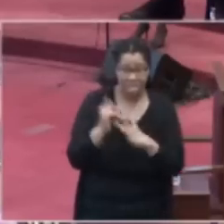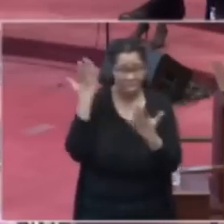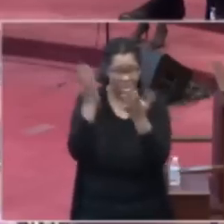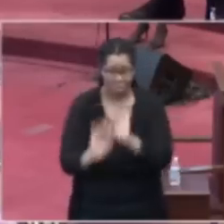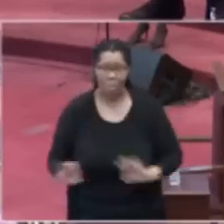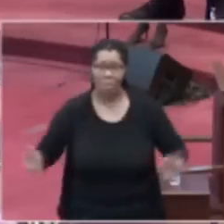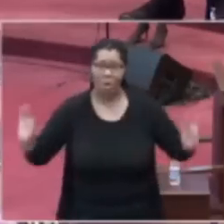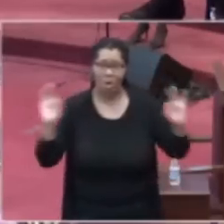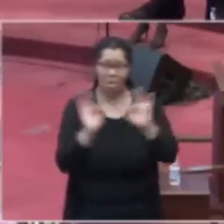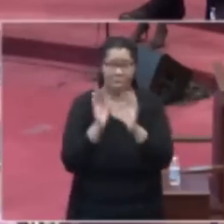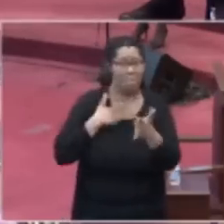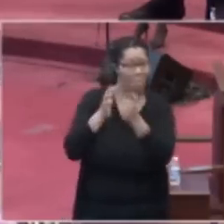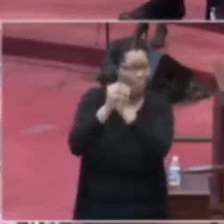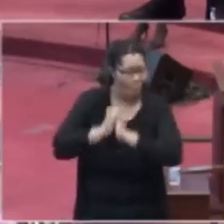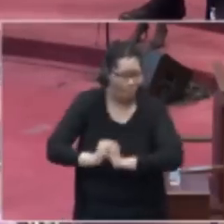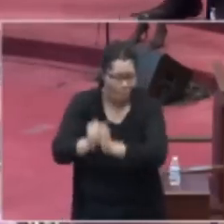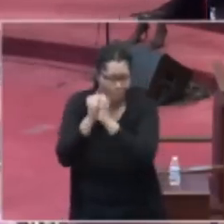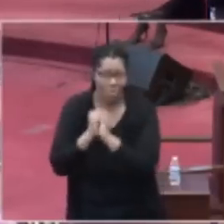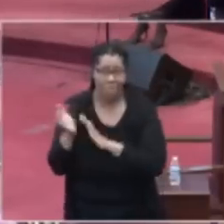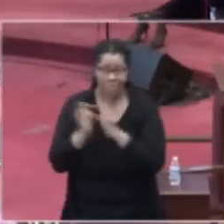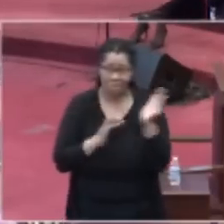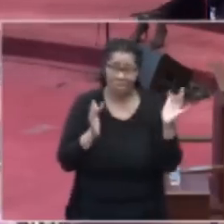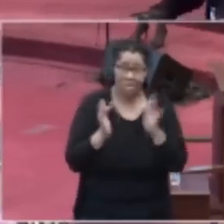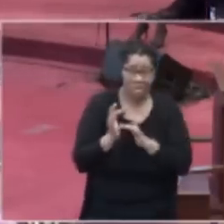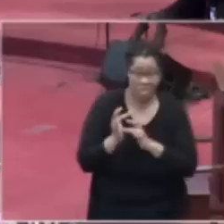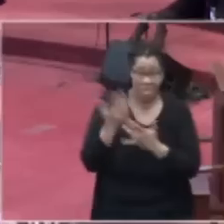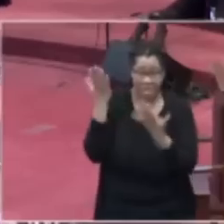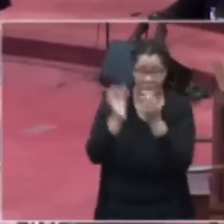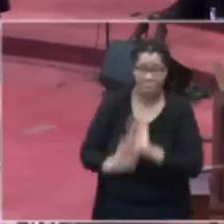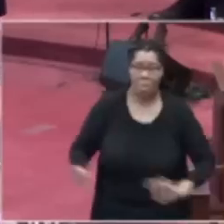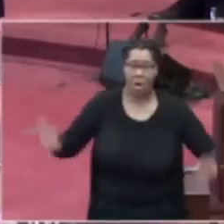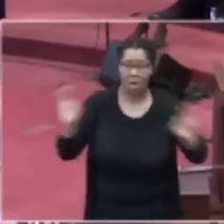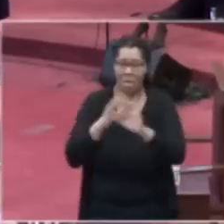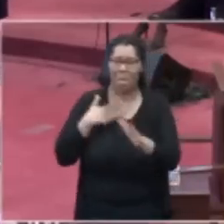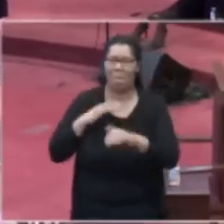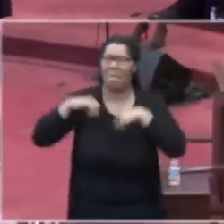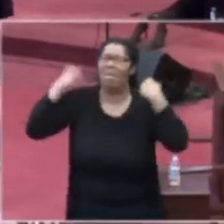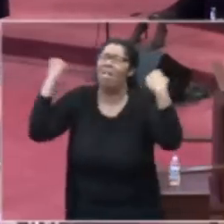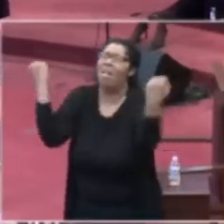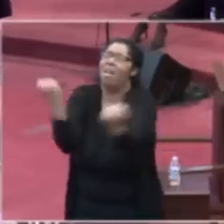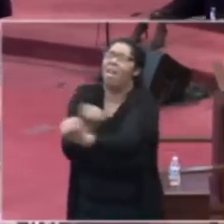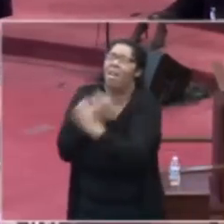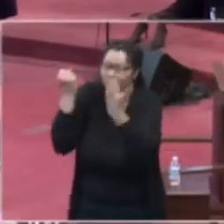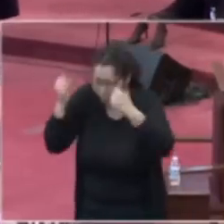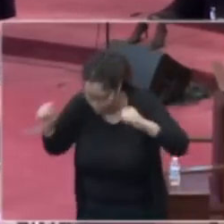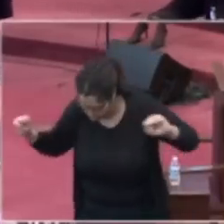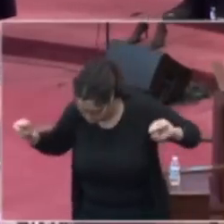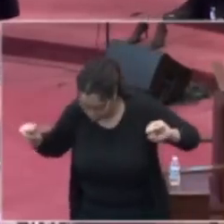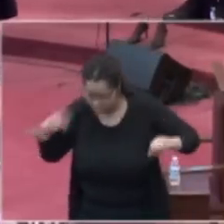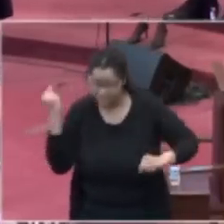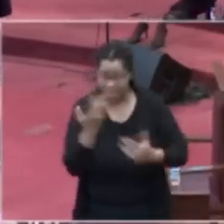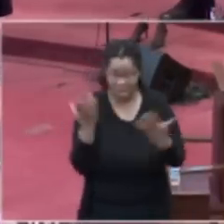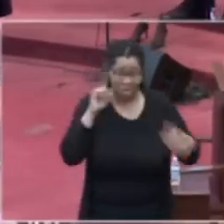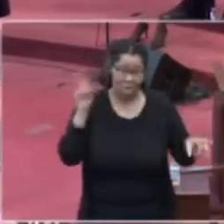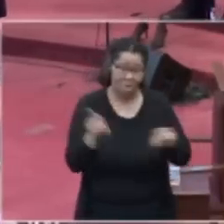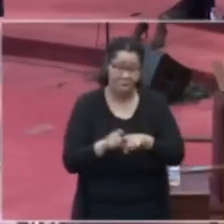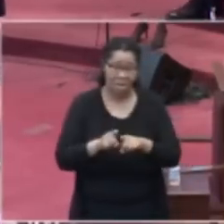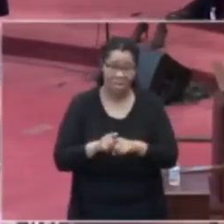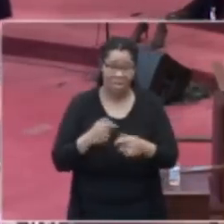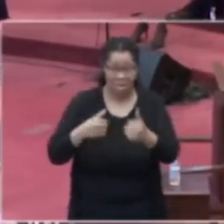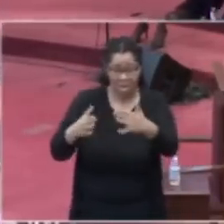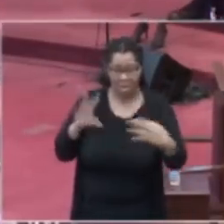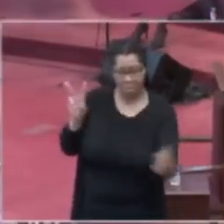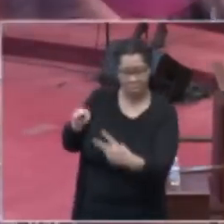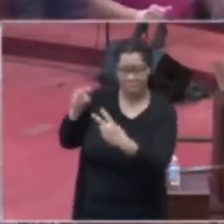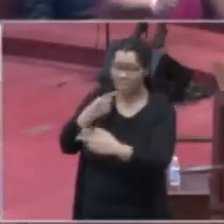is worth the worship, that Jesus is worth the adoration. Do I have any company here? Turn and tell